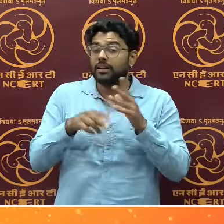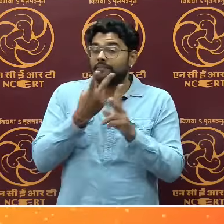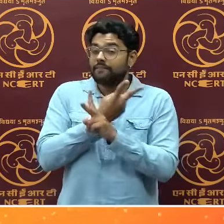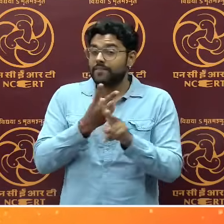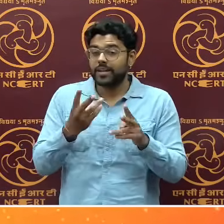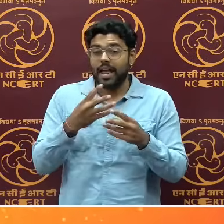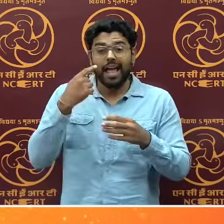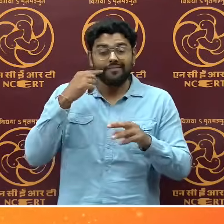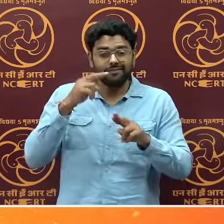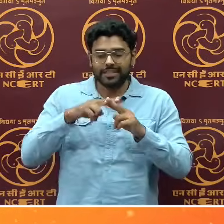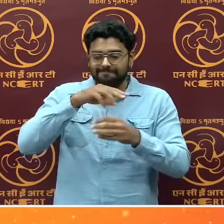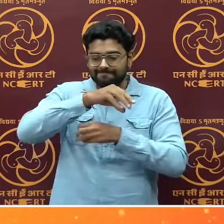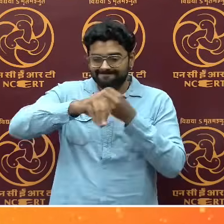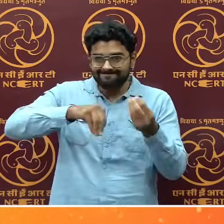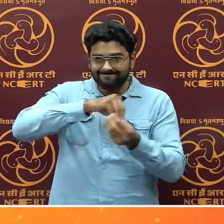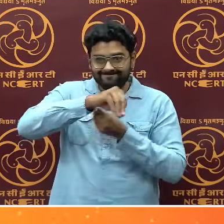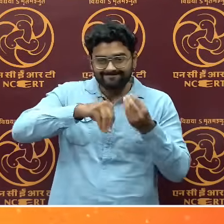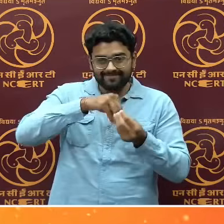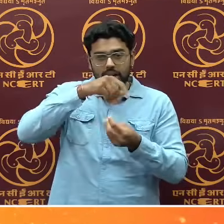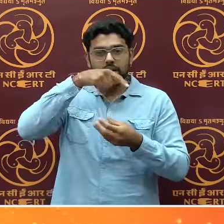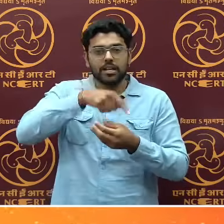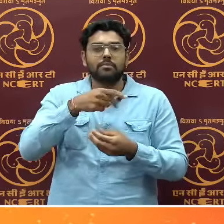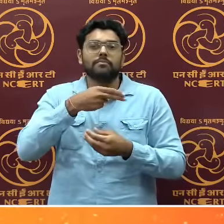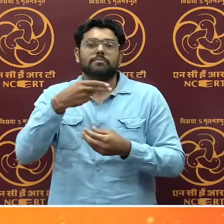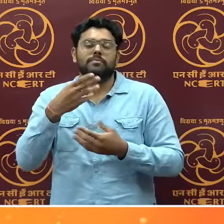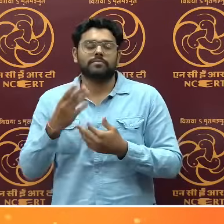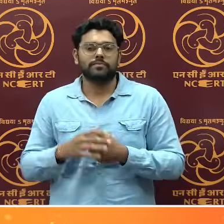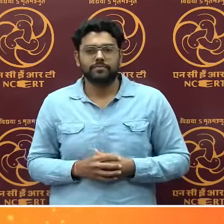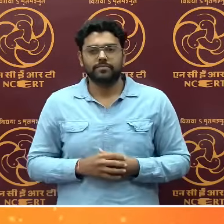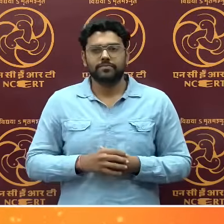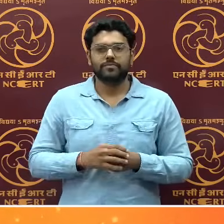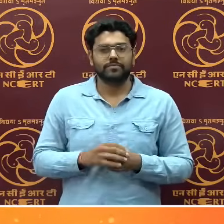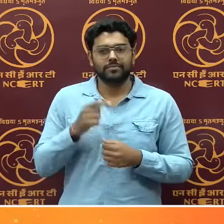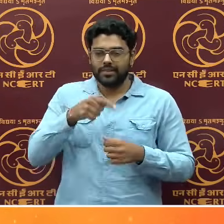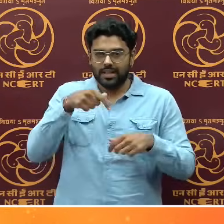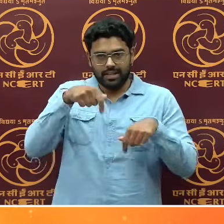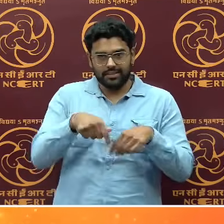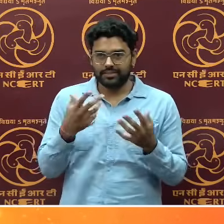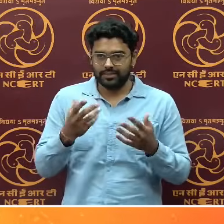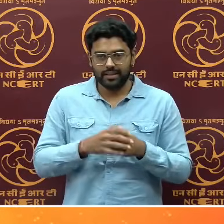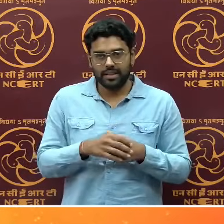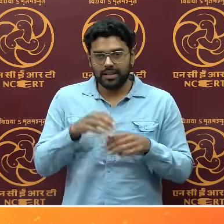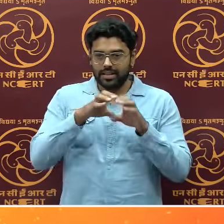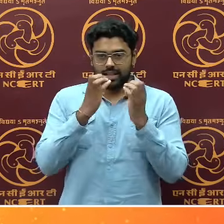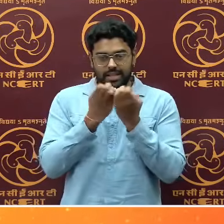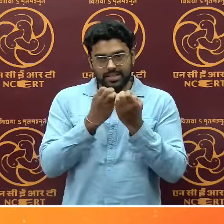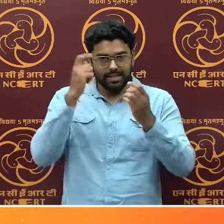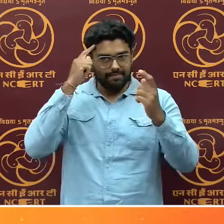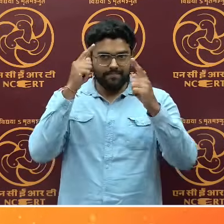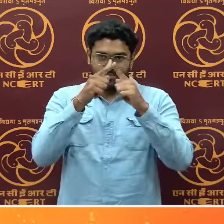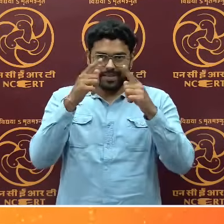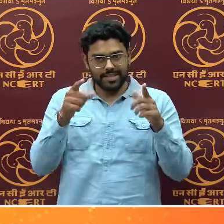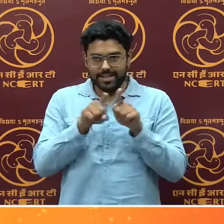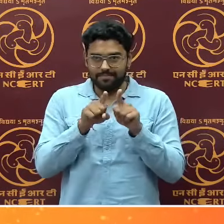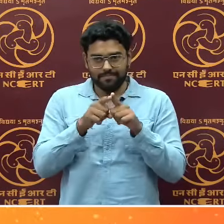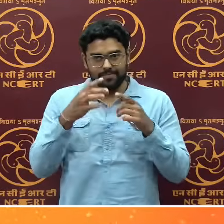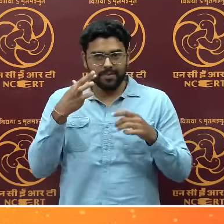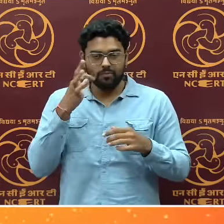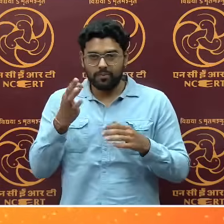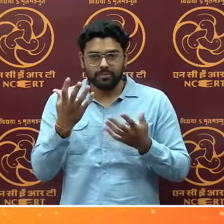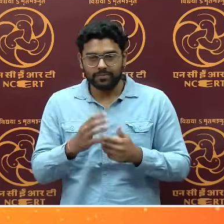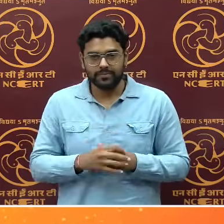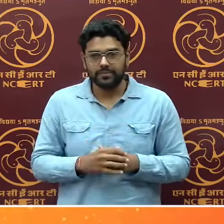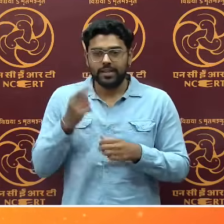combine, they form the mixtures. So that is the prime objective of our class today, that we'll be discussing